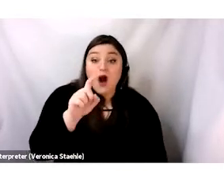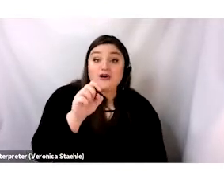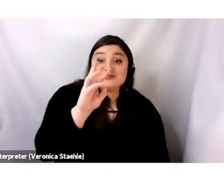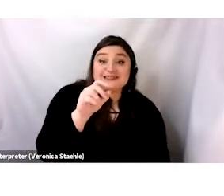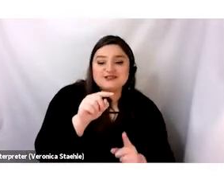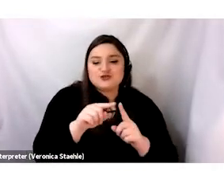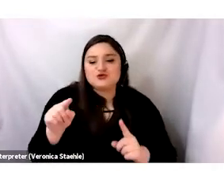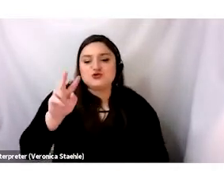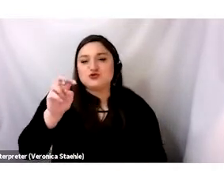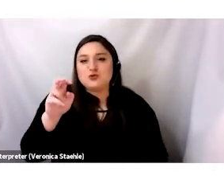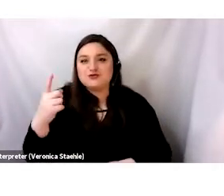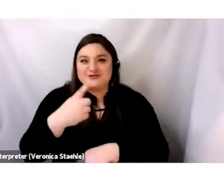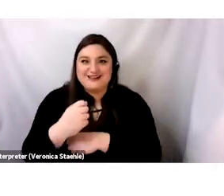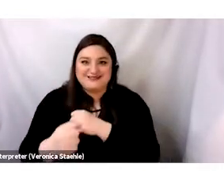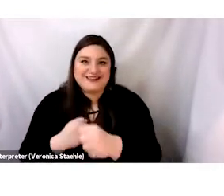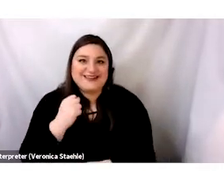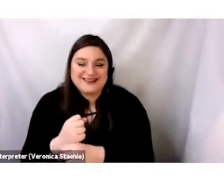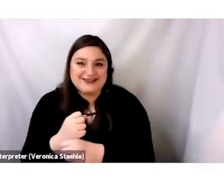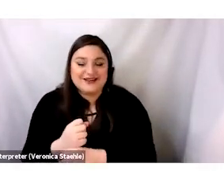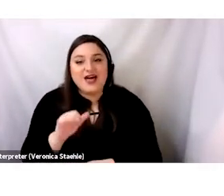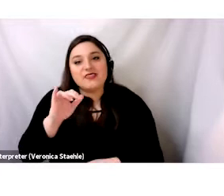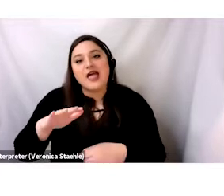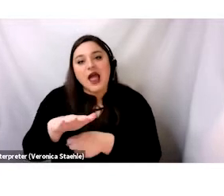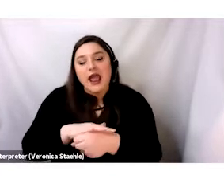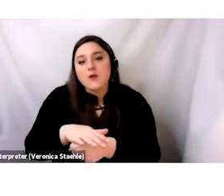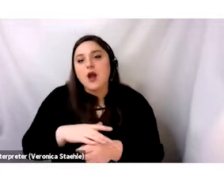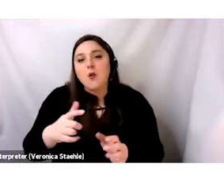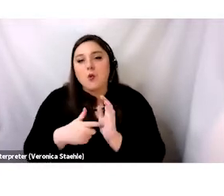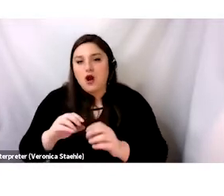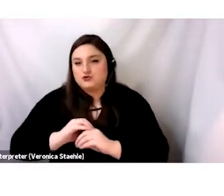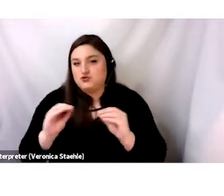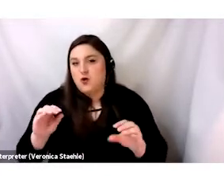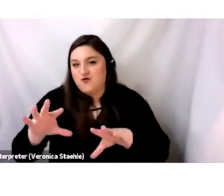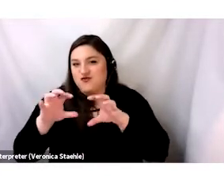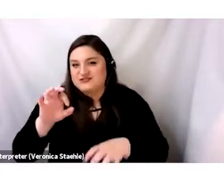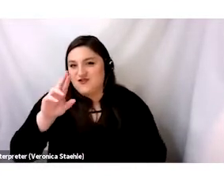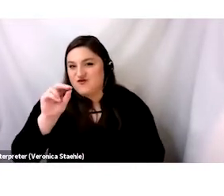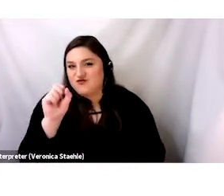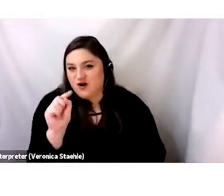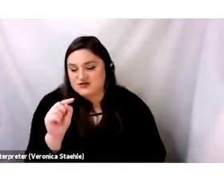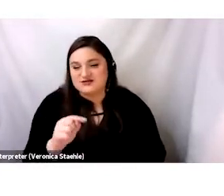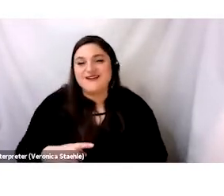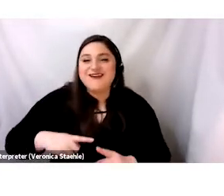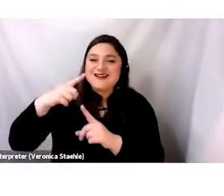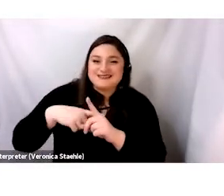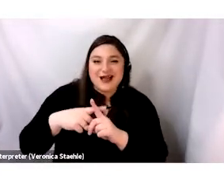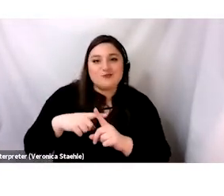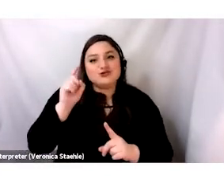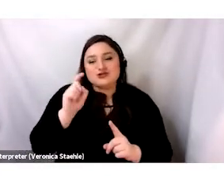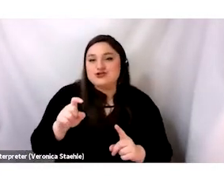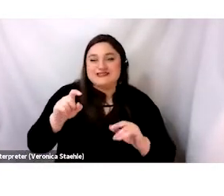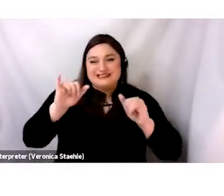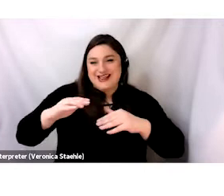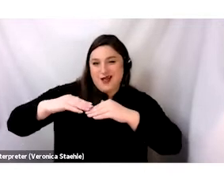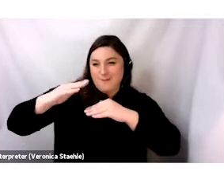year. And so ideally in the places where it grows best, there's no frost for most of the year. What that means is that temperatures should not really